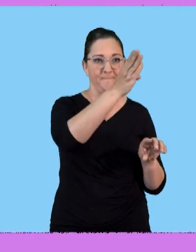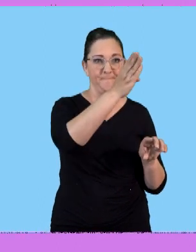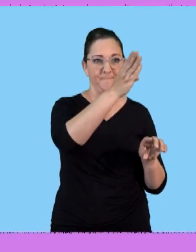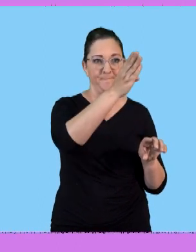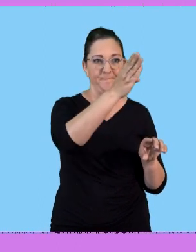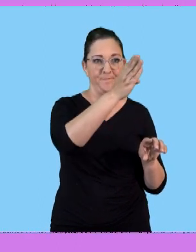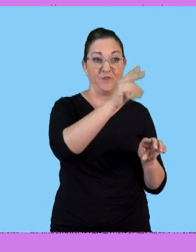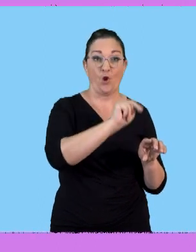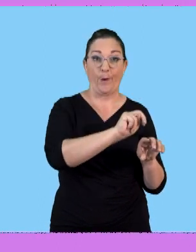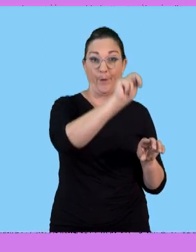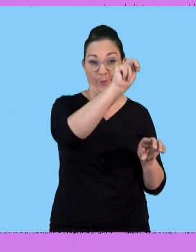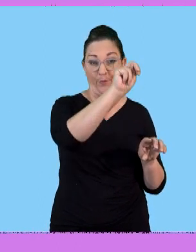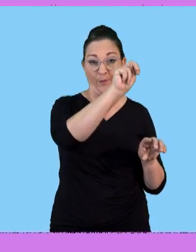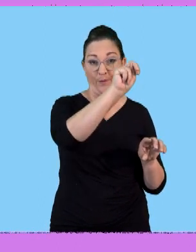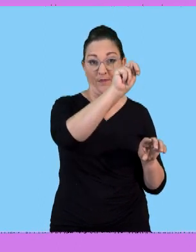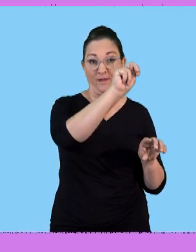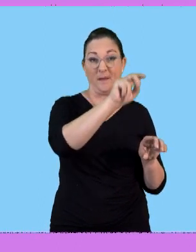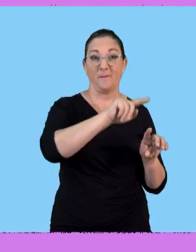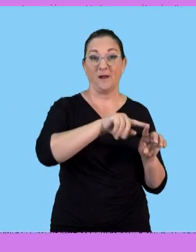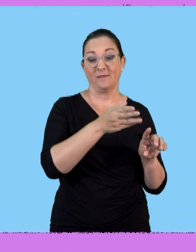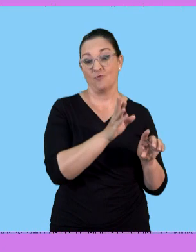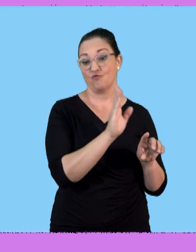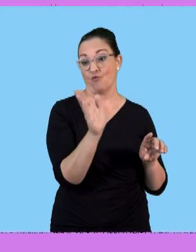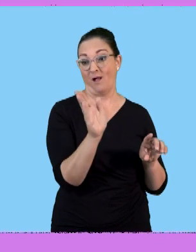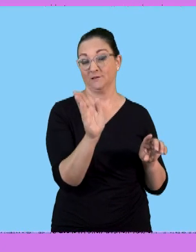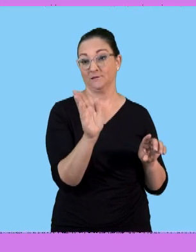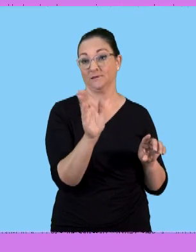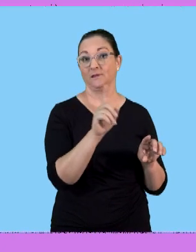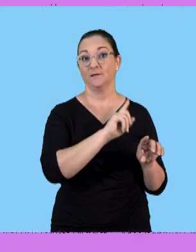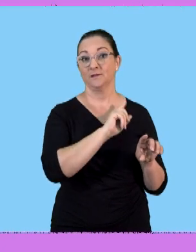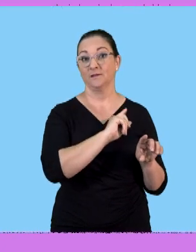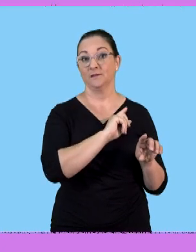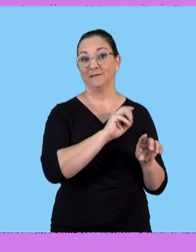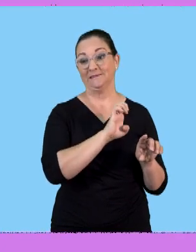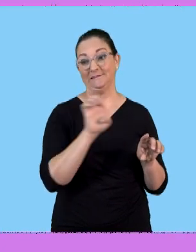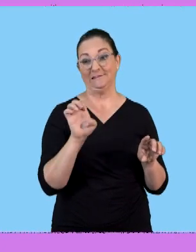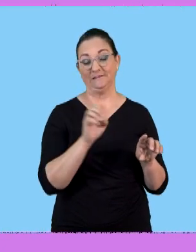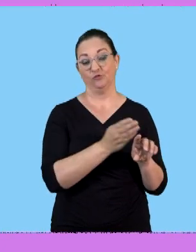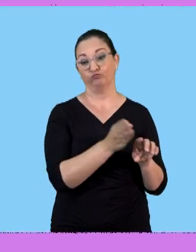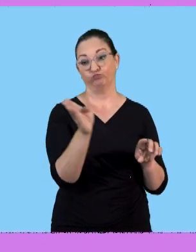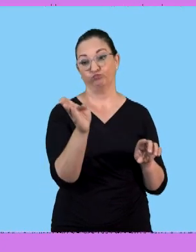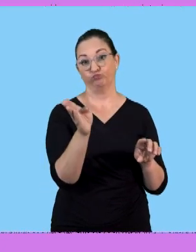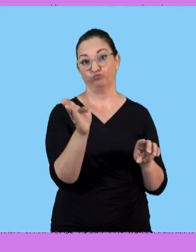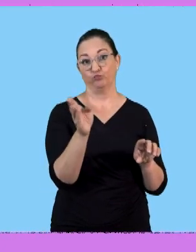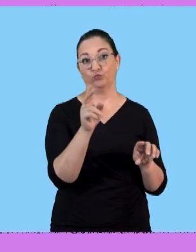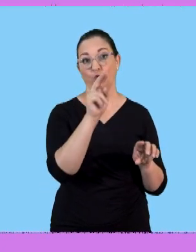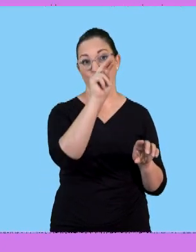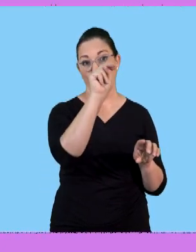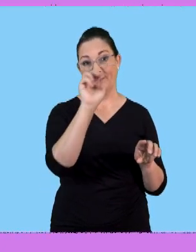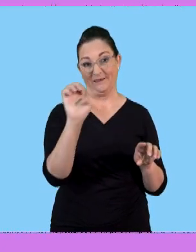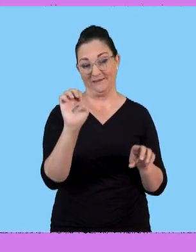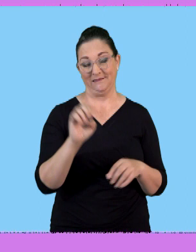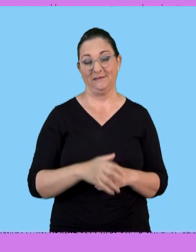upwards, so that will be first of all north, and then to our right hand side, so that will be east. All right, so it